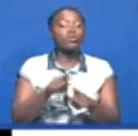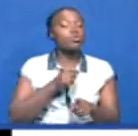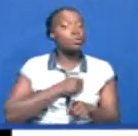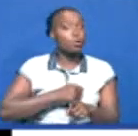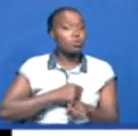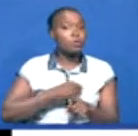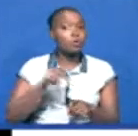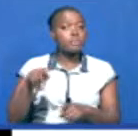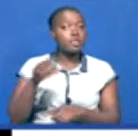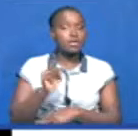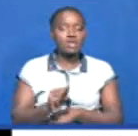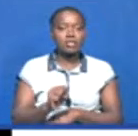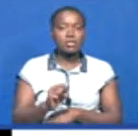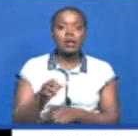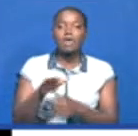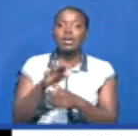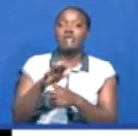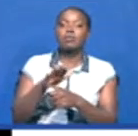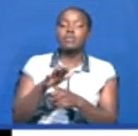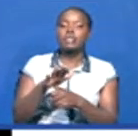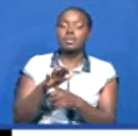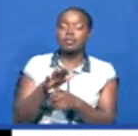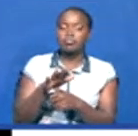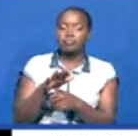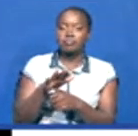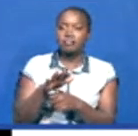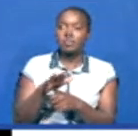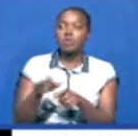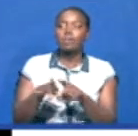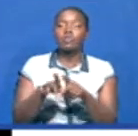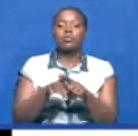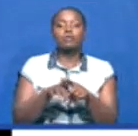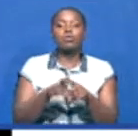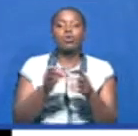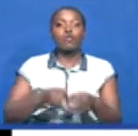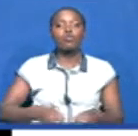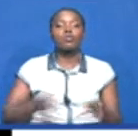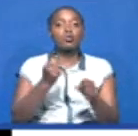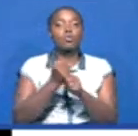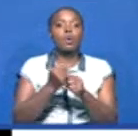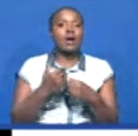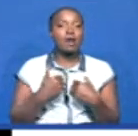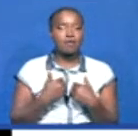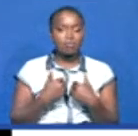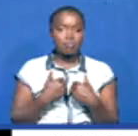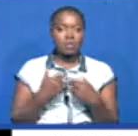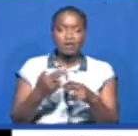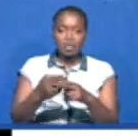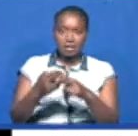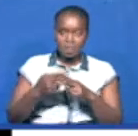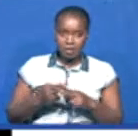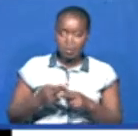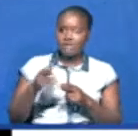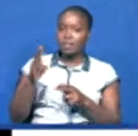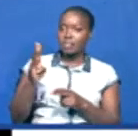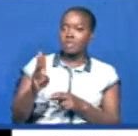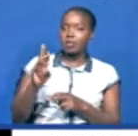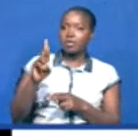PS, Ambassador Johnson Weru. Again, we held up in another official function. My name is Dr. Bruno Lenyiro, Secretary of